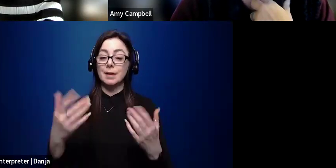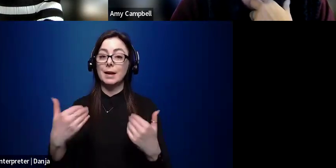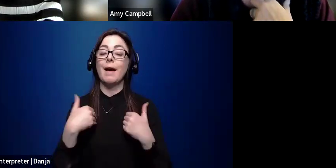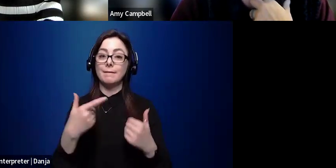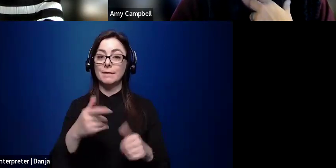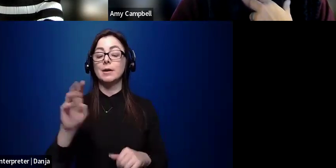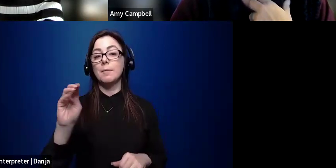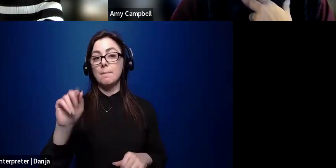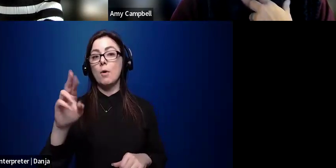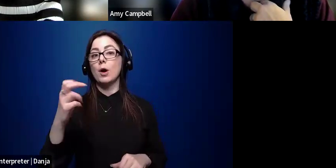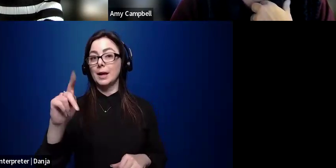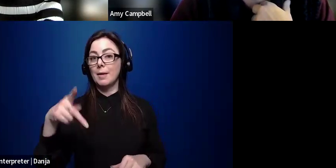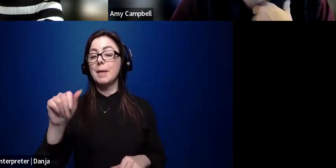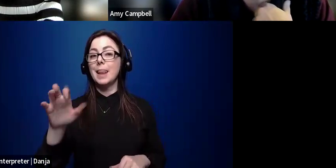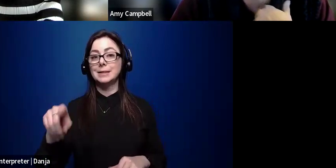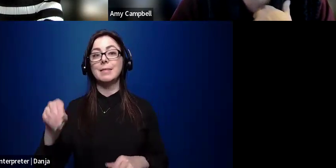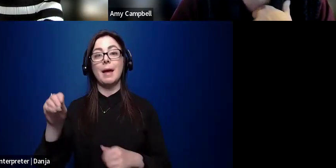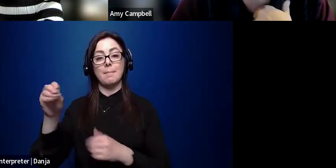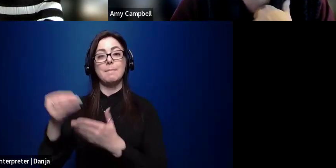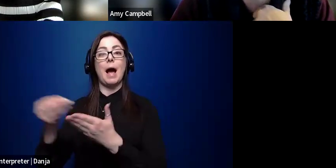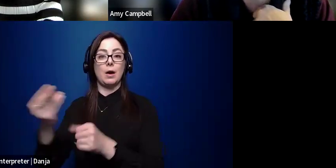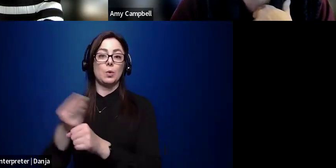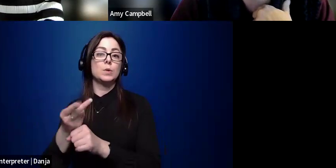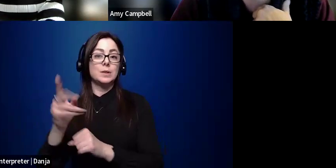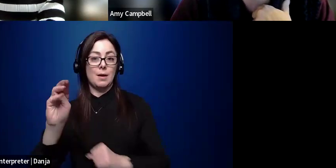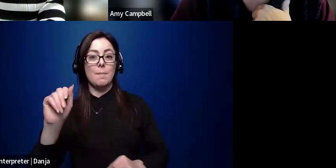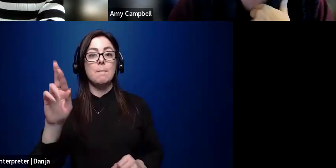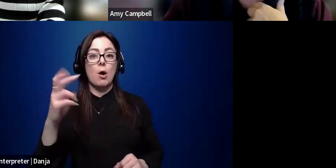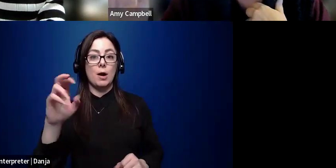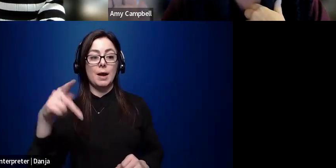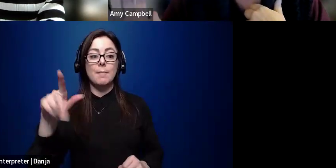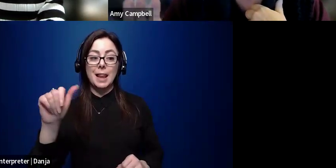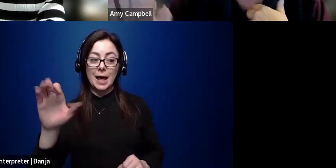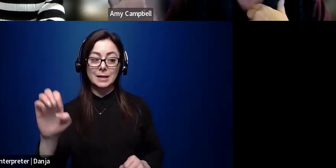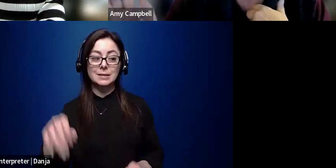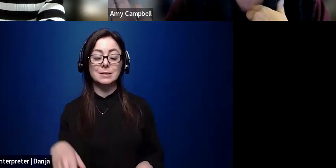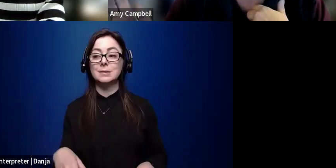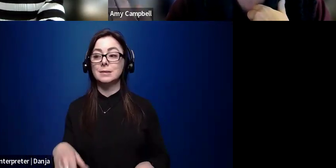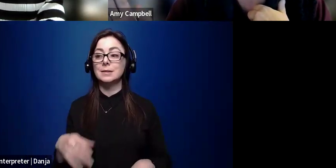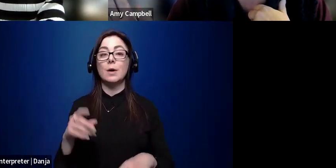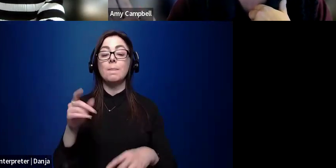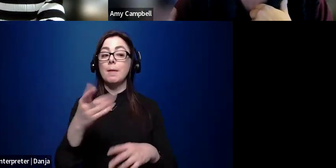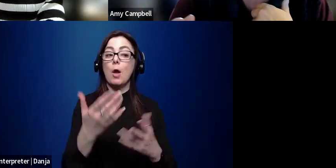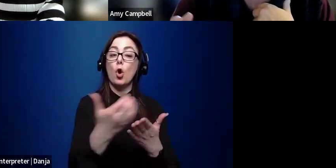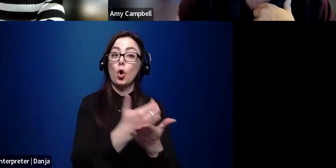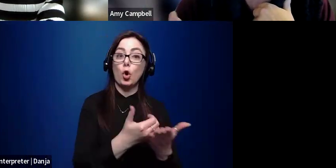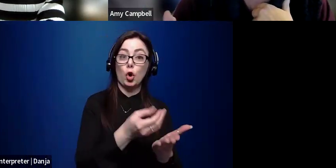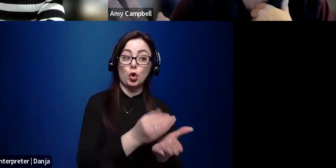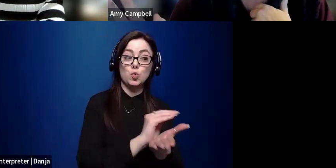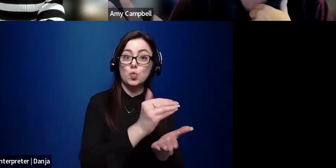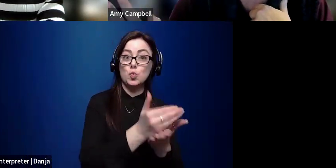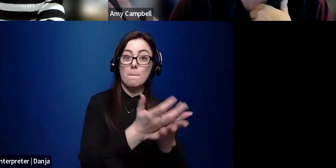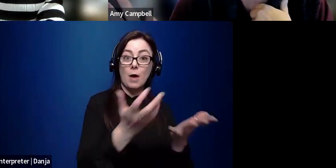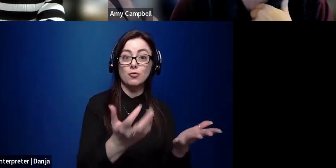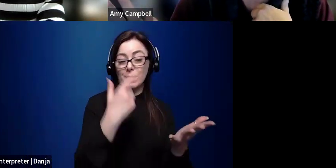these plans that they buy on the marketplace. So they're too much, they earn too much. I